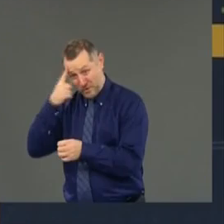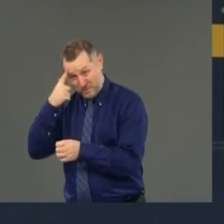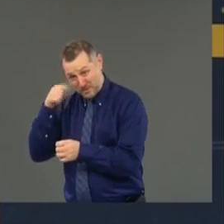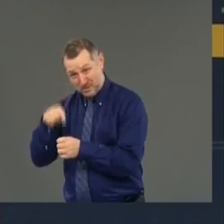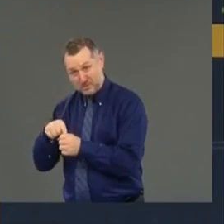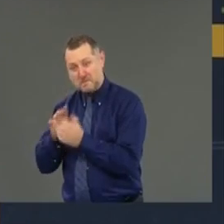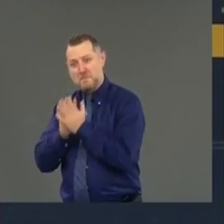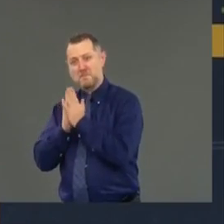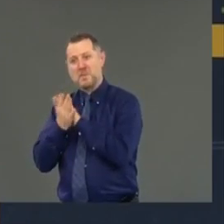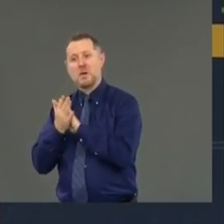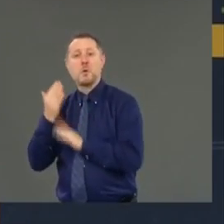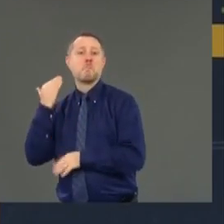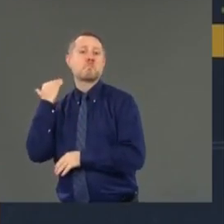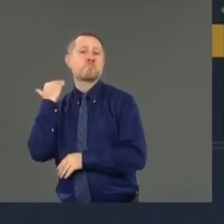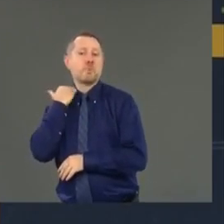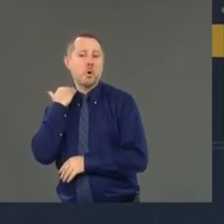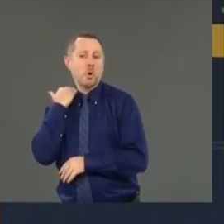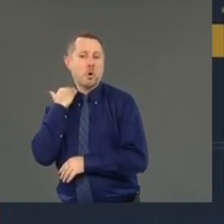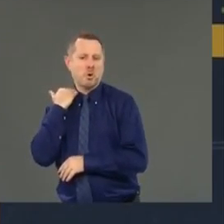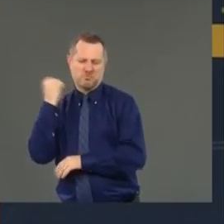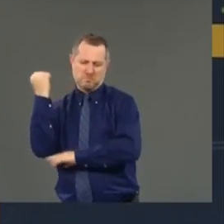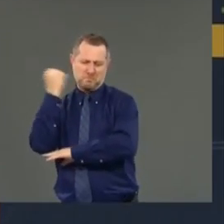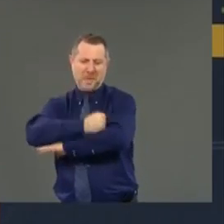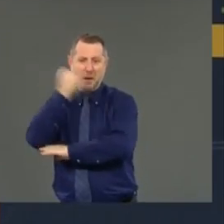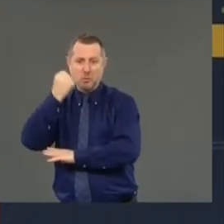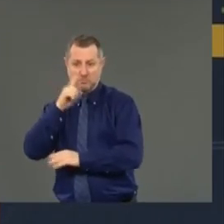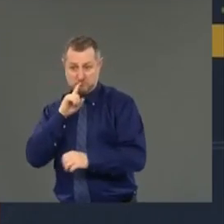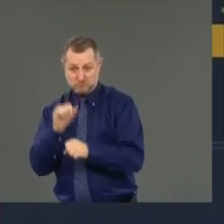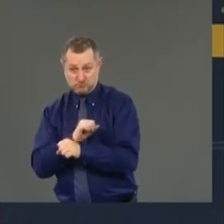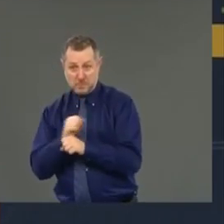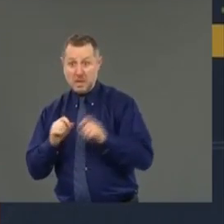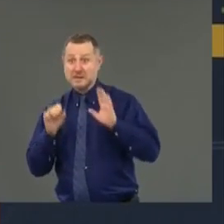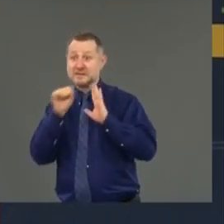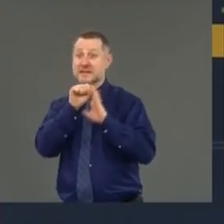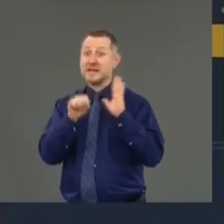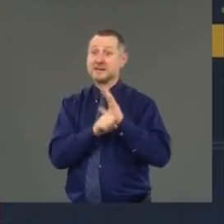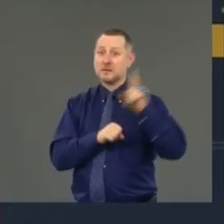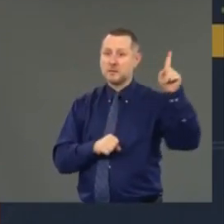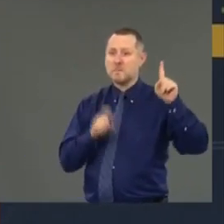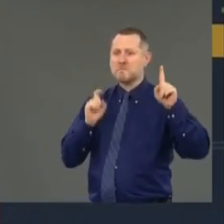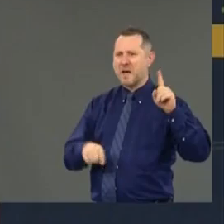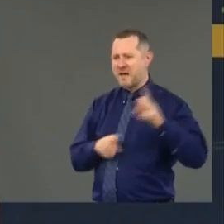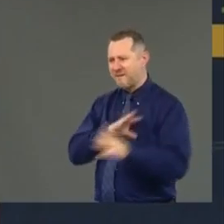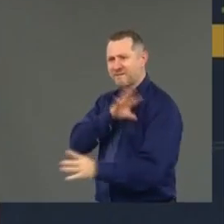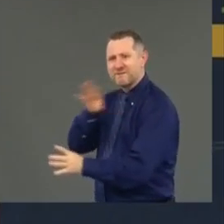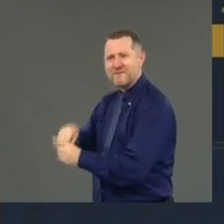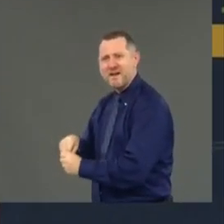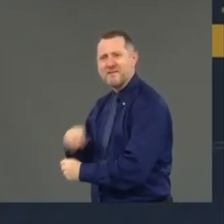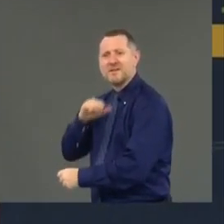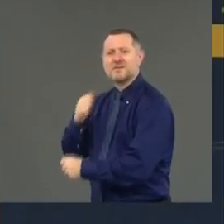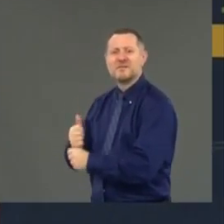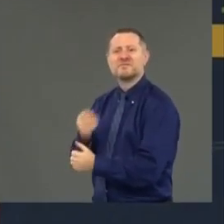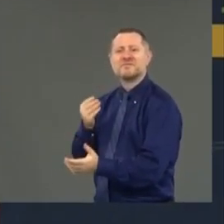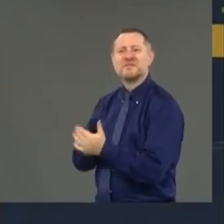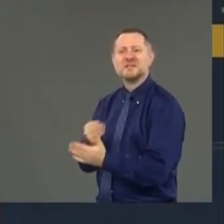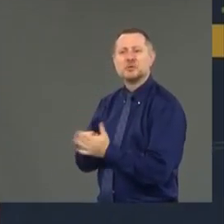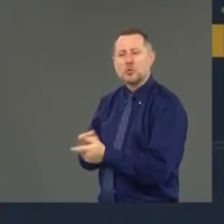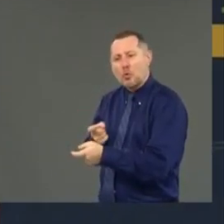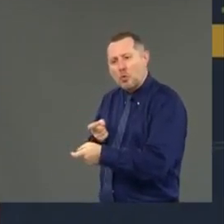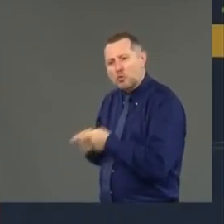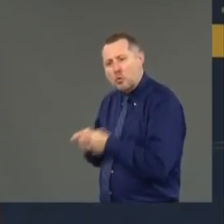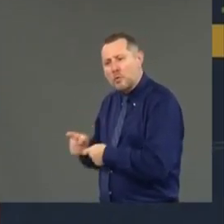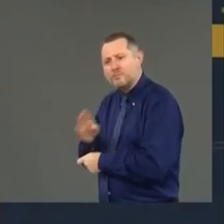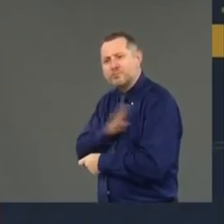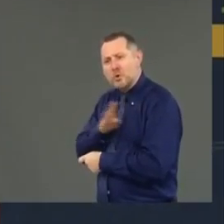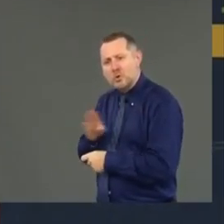bankrupt, the state has to step in and then puts in a financial control board. We went through this with Erie County, where